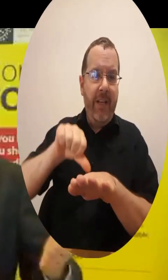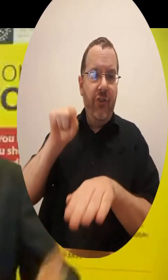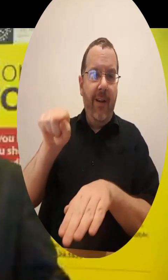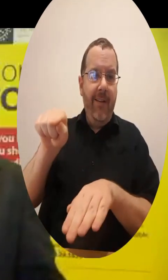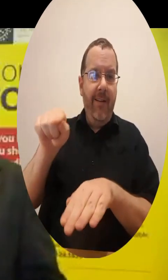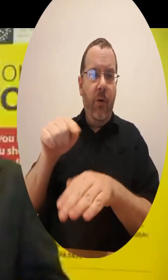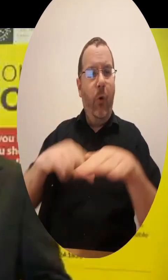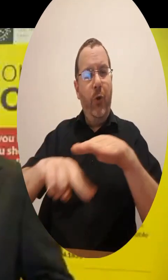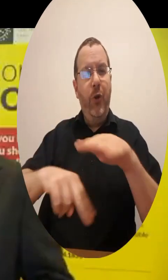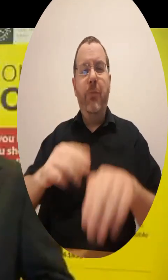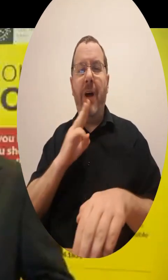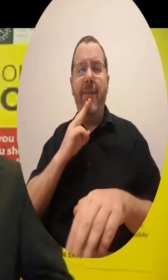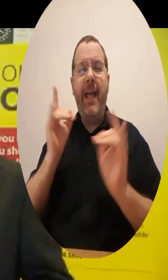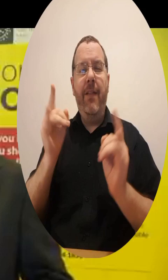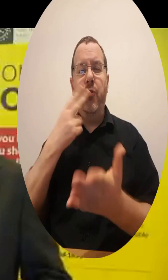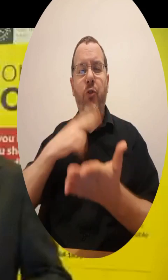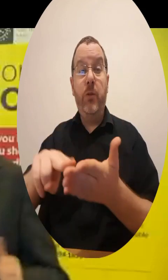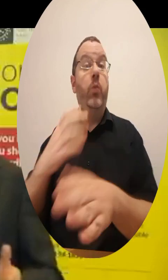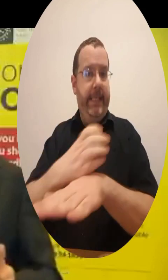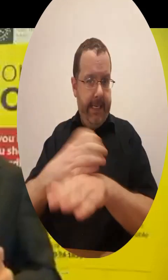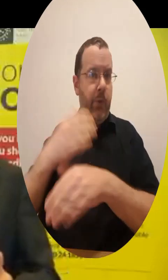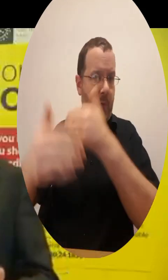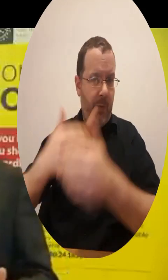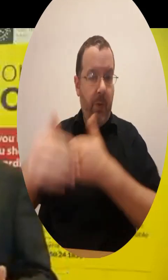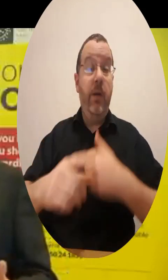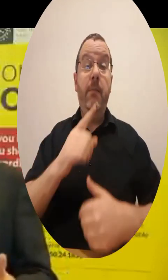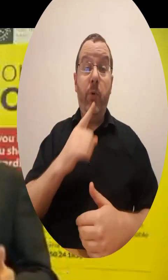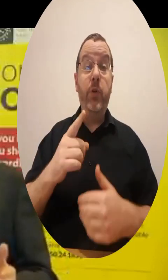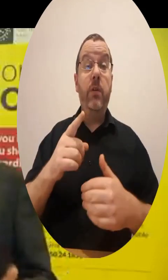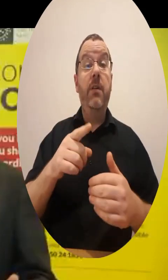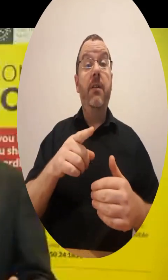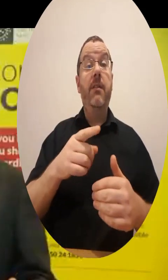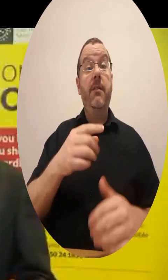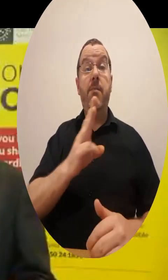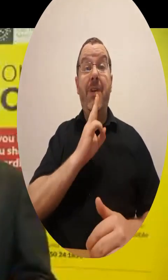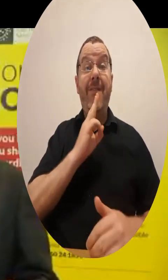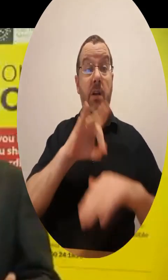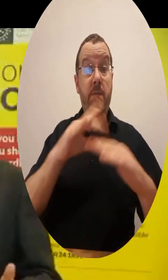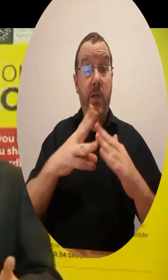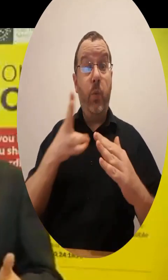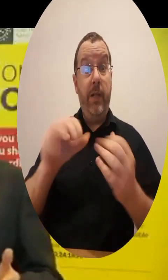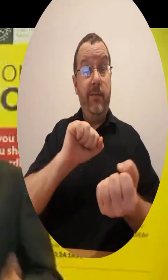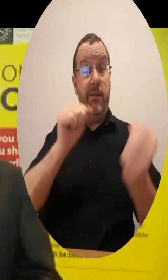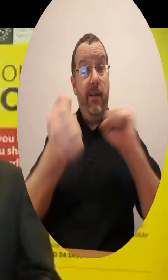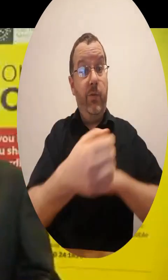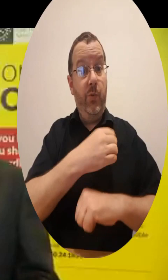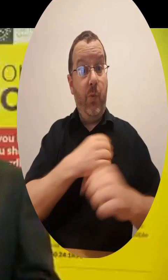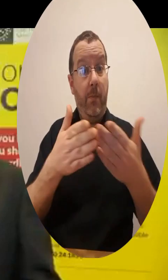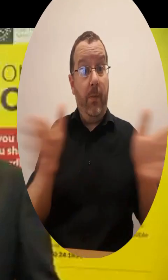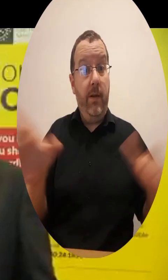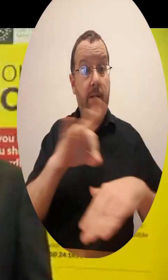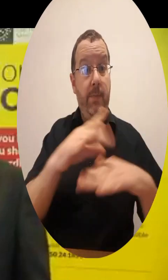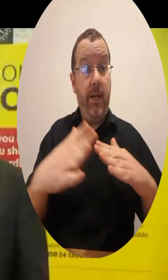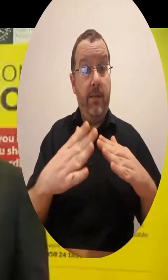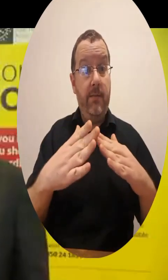example, as part of your private health insurance. But private hospitals will, for all intents and purposes, be public